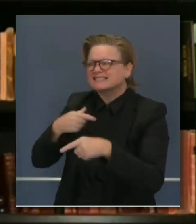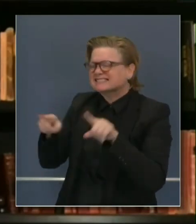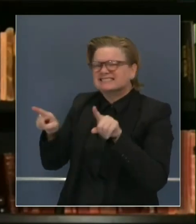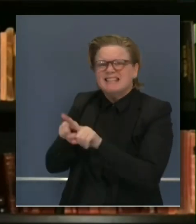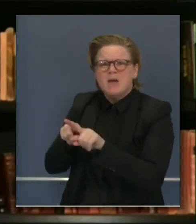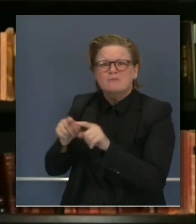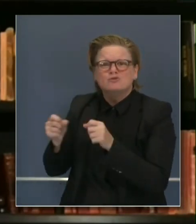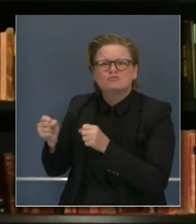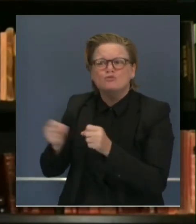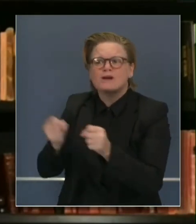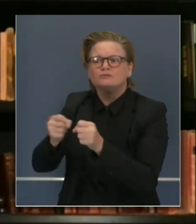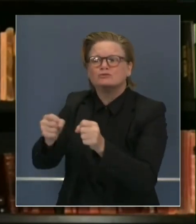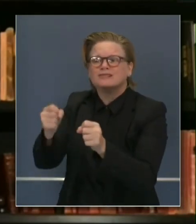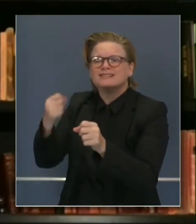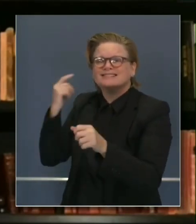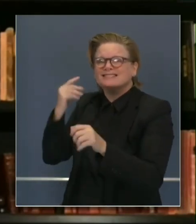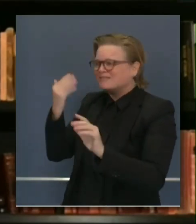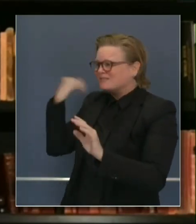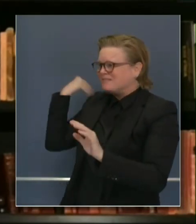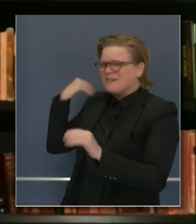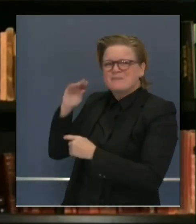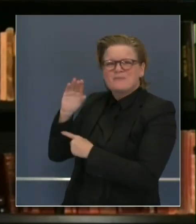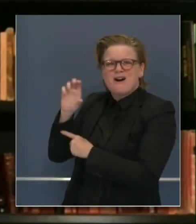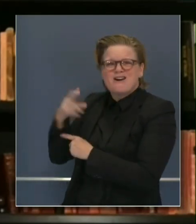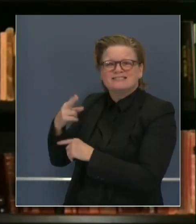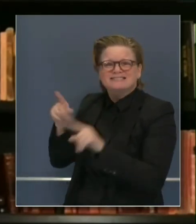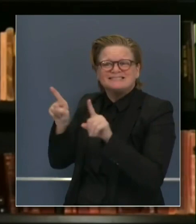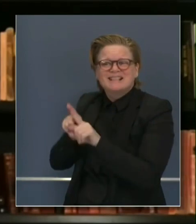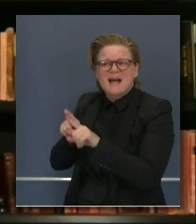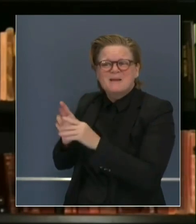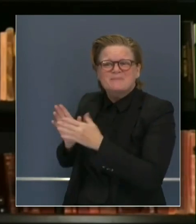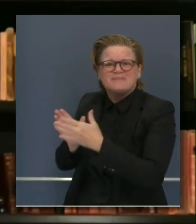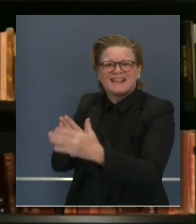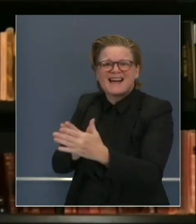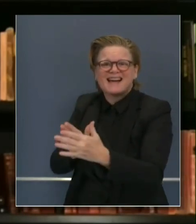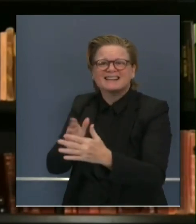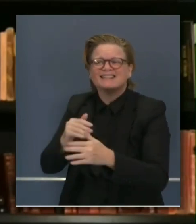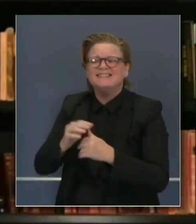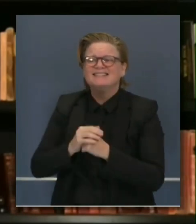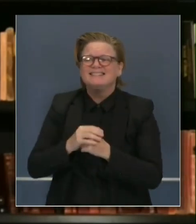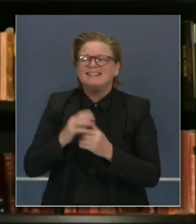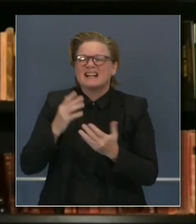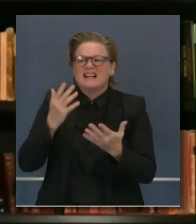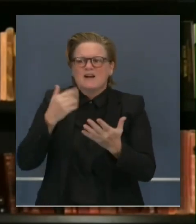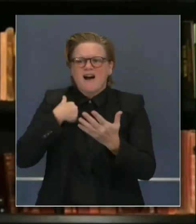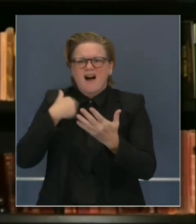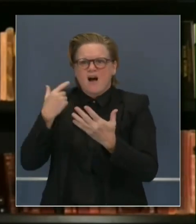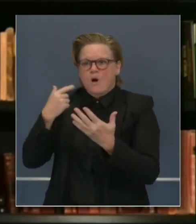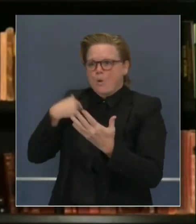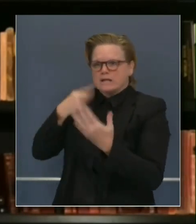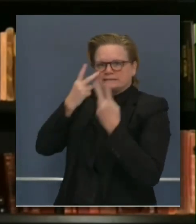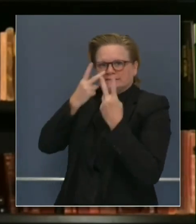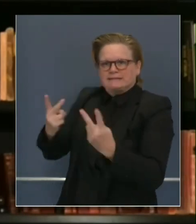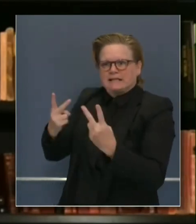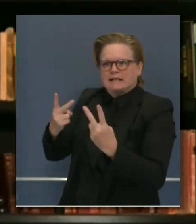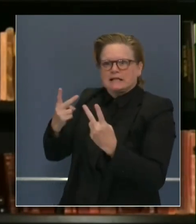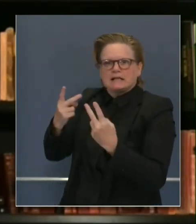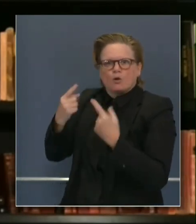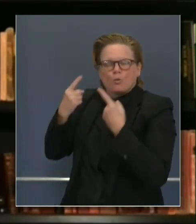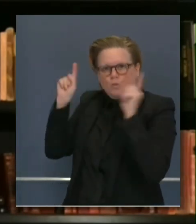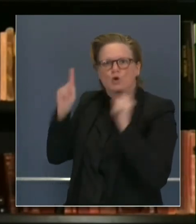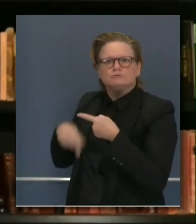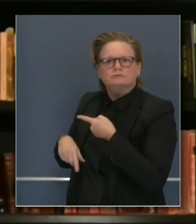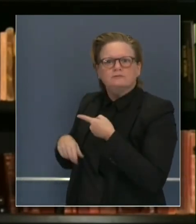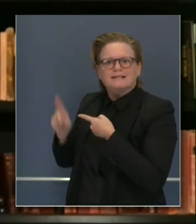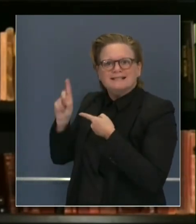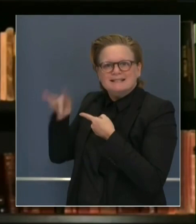same approaches of non-pharmaceutical interventions. So that's the evidence, and it was overwhelming, that data, the facts,